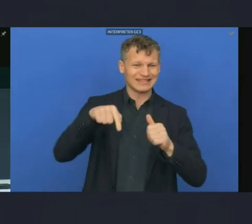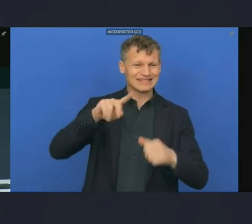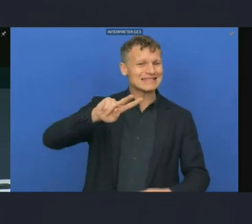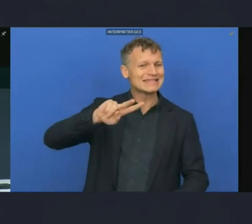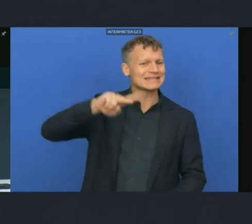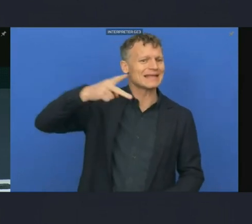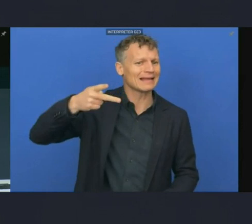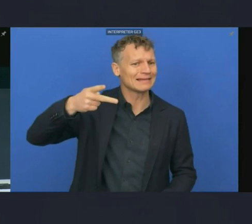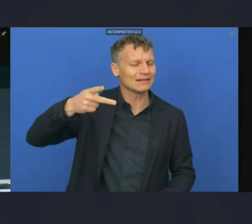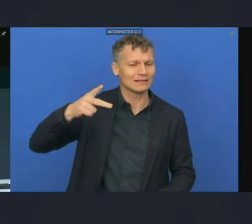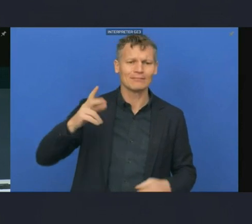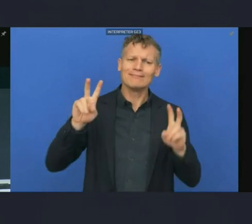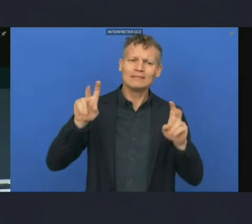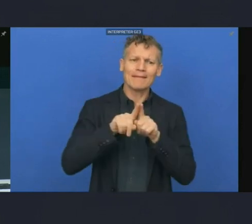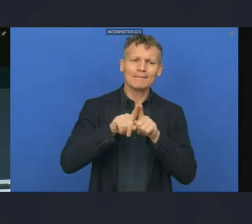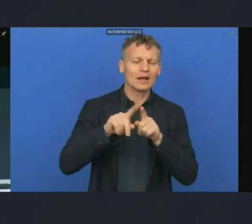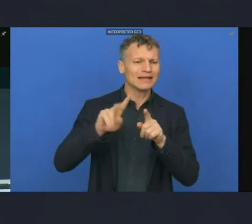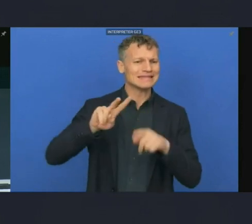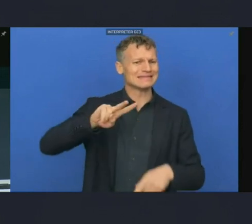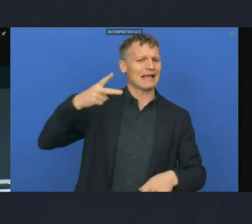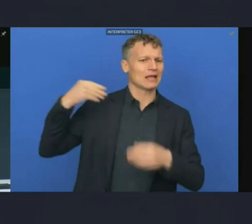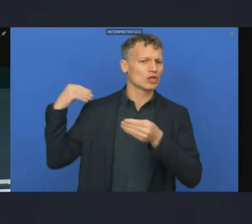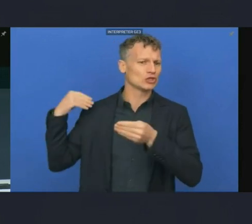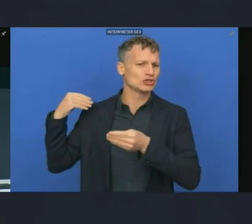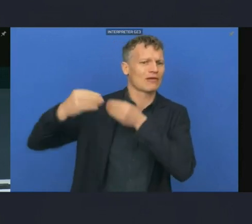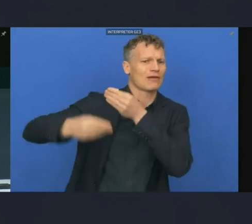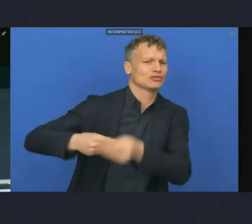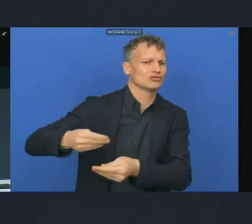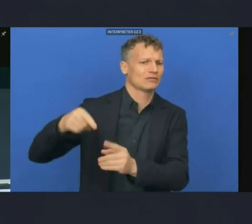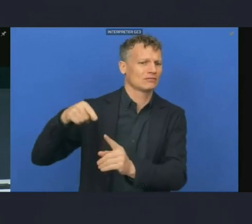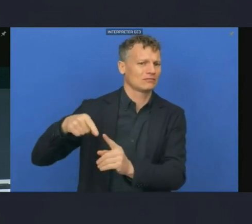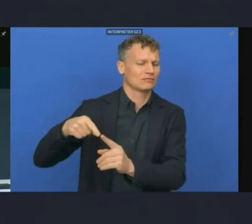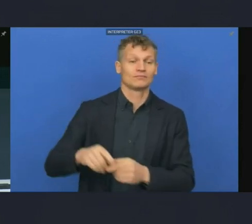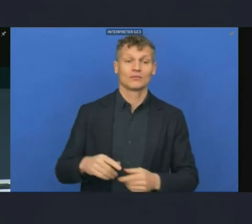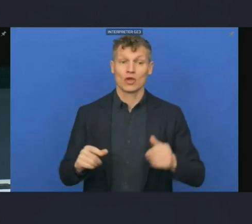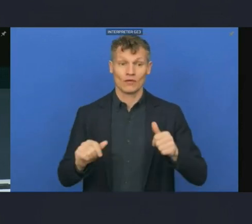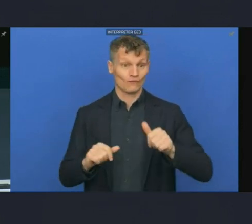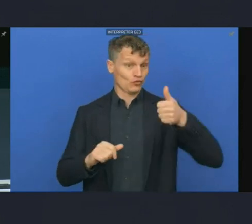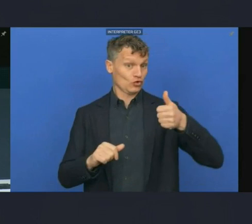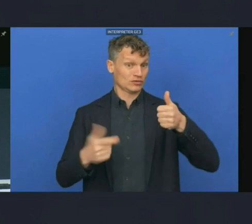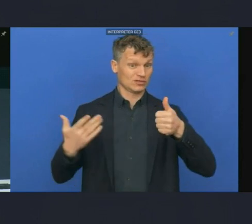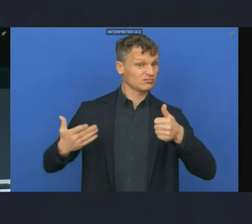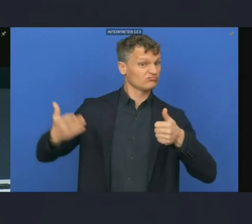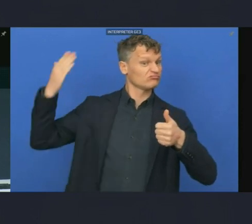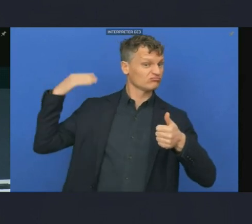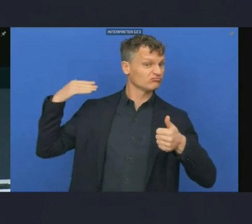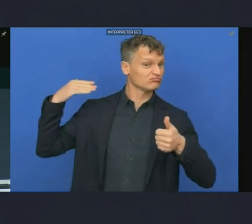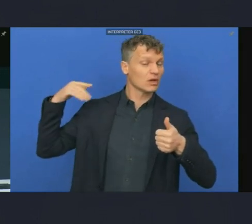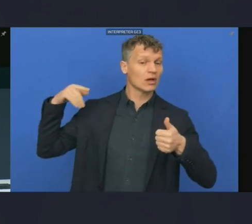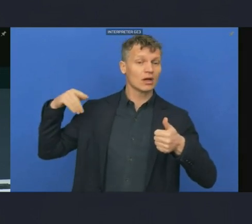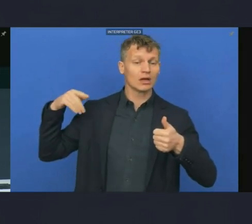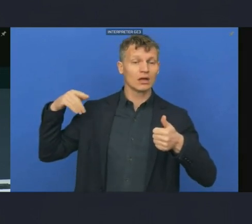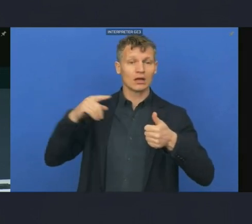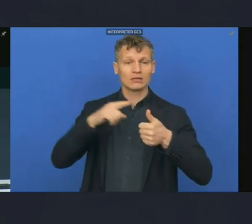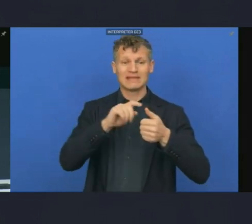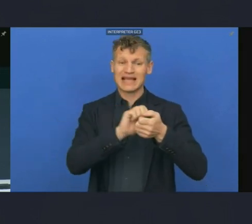second generation of program. The first one was the